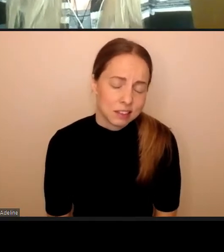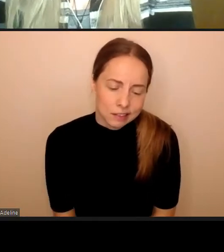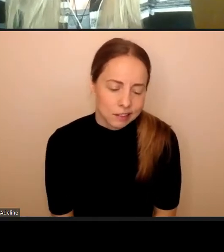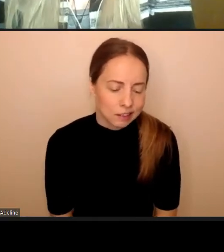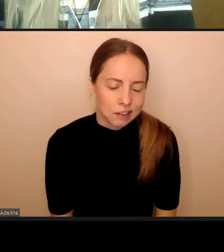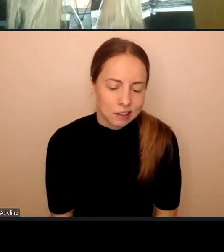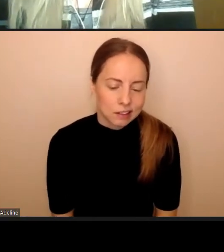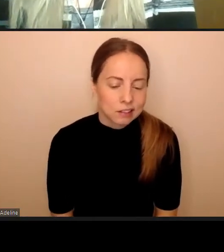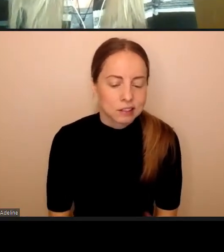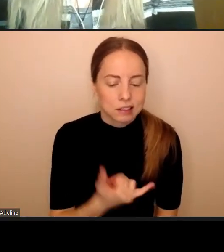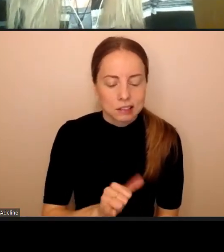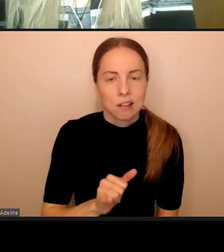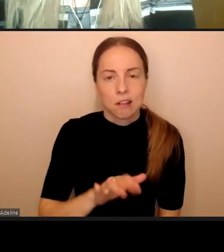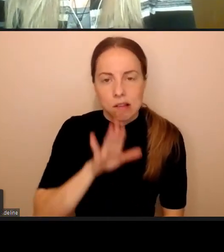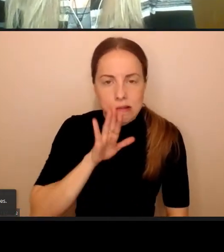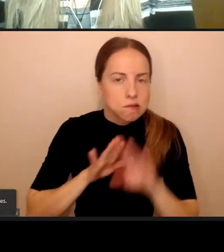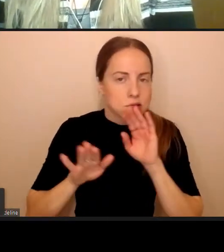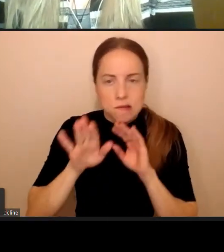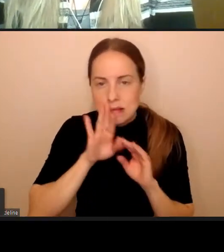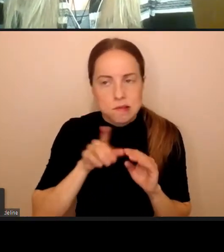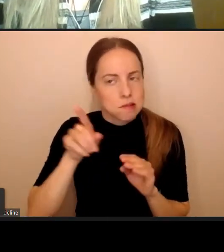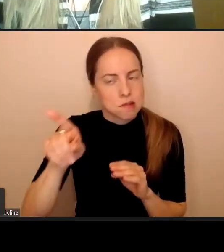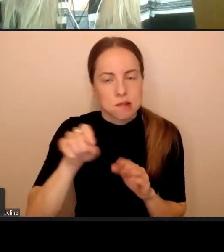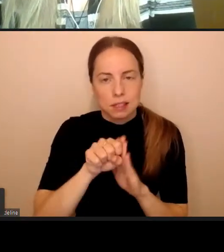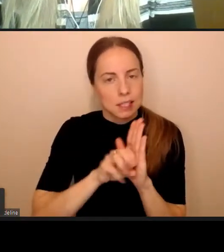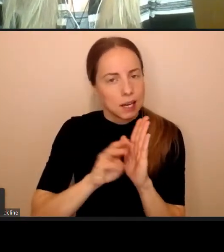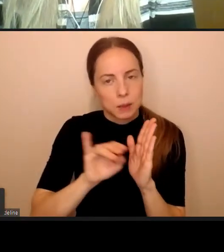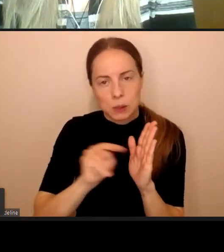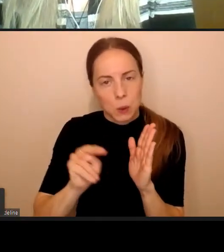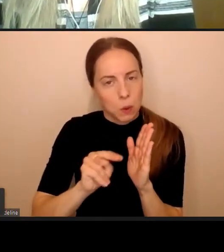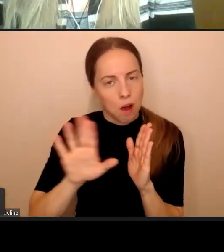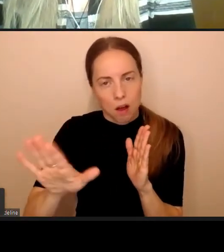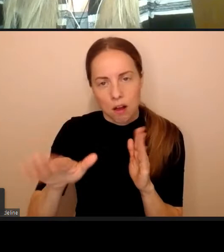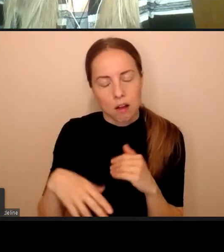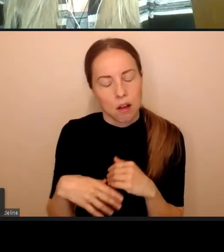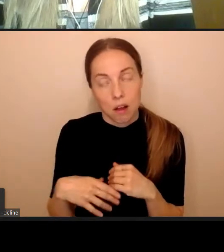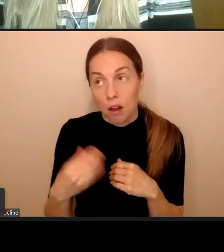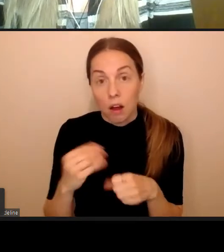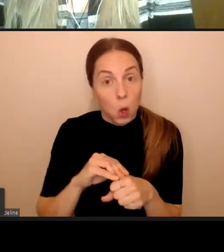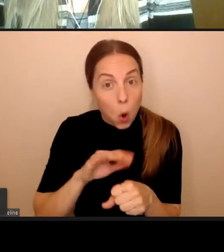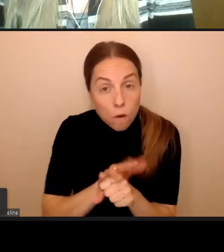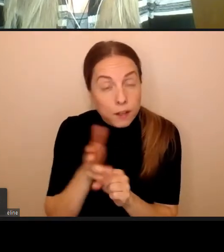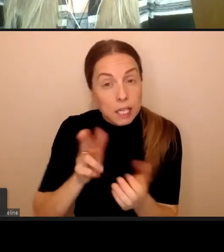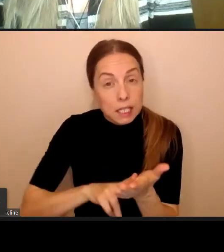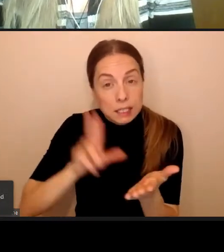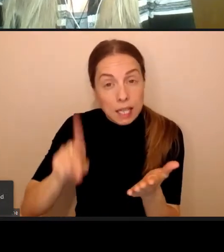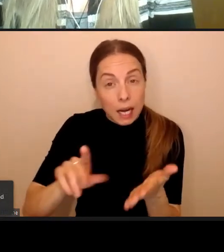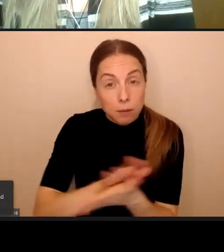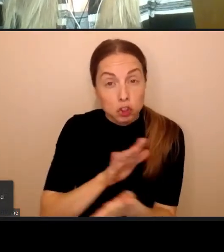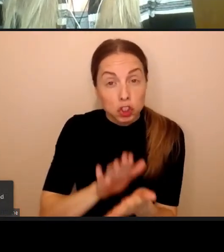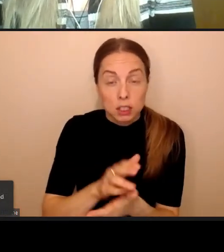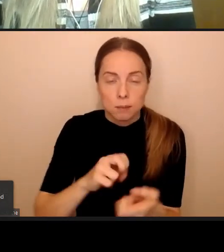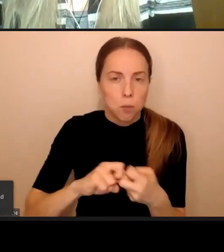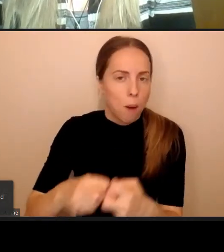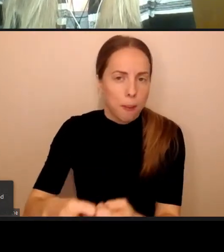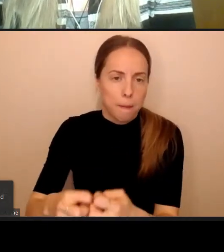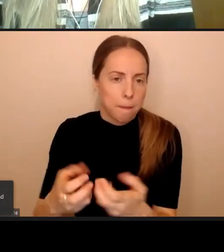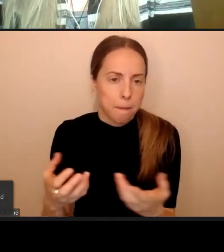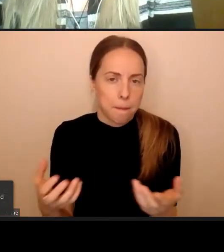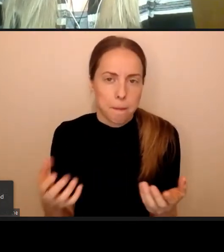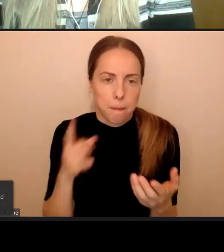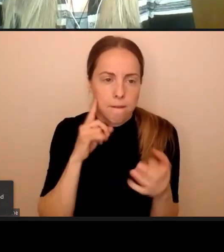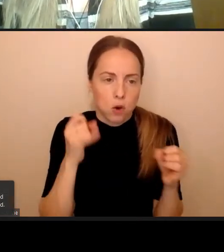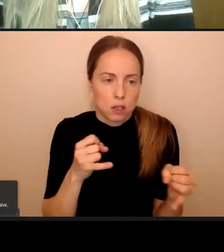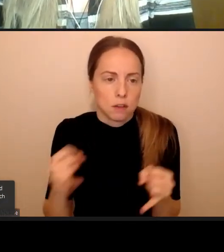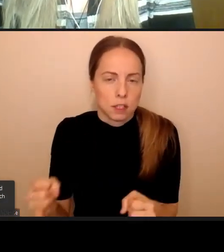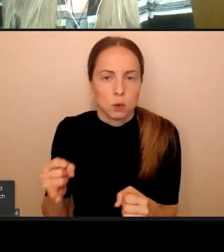We still run into things with the state of Minnesota. The COVID sign-up sheet had some problems for individuals with